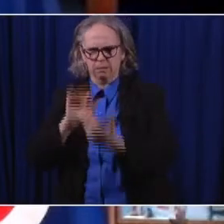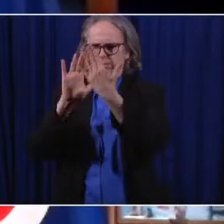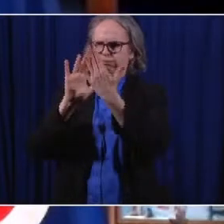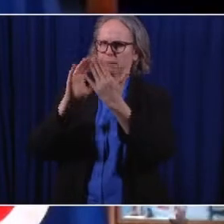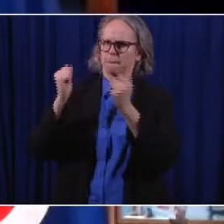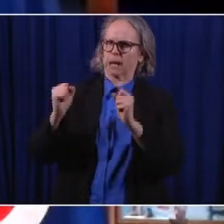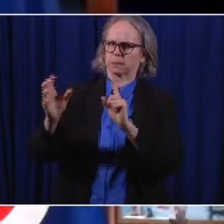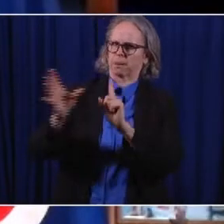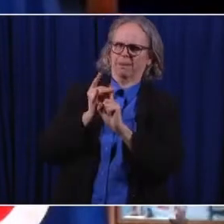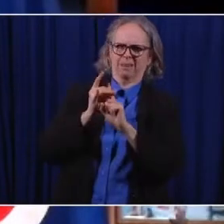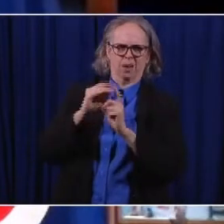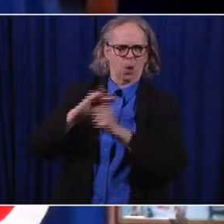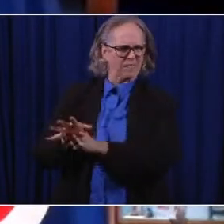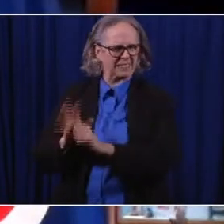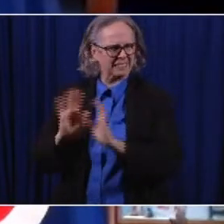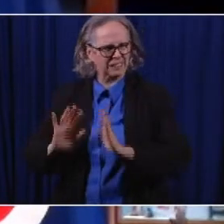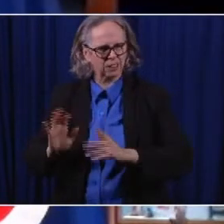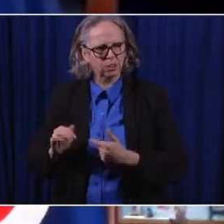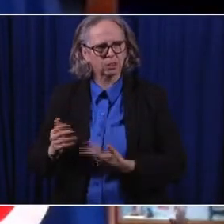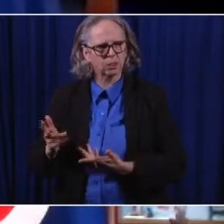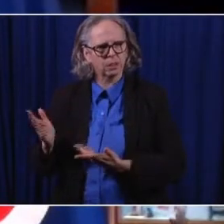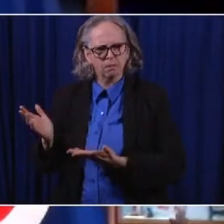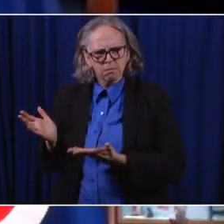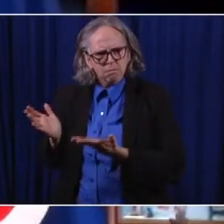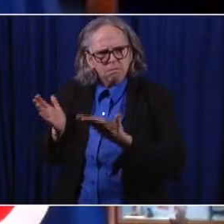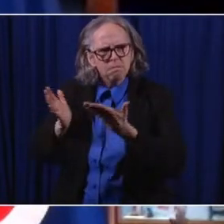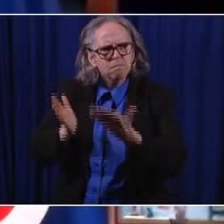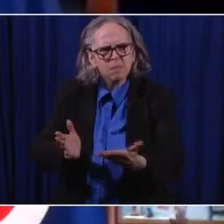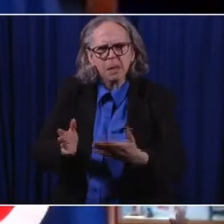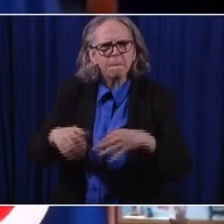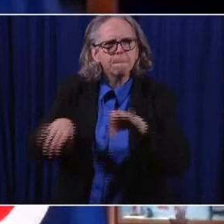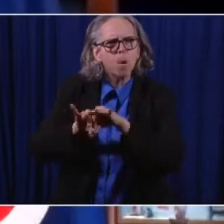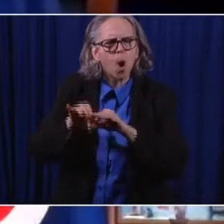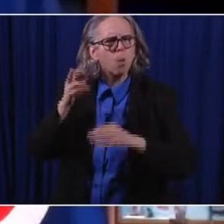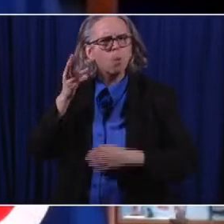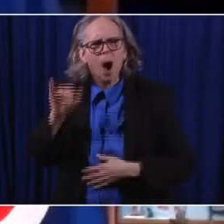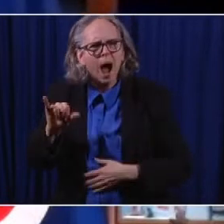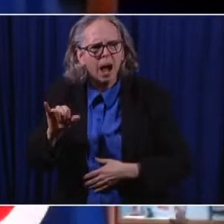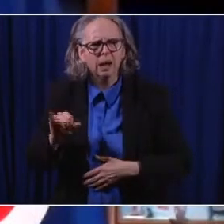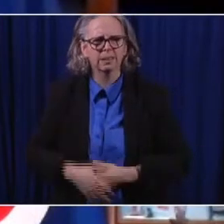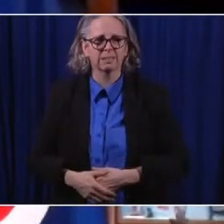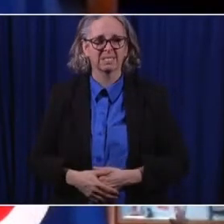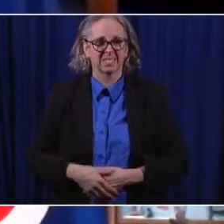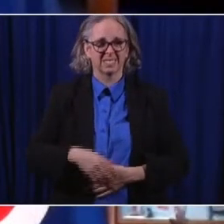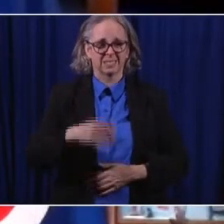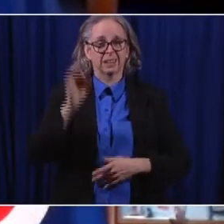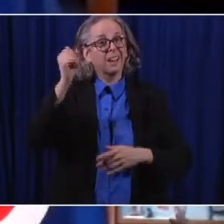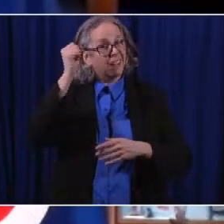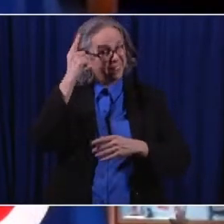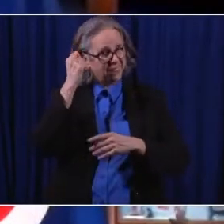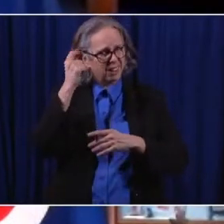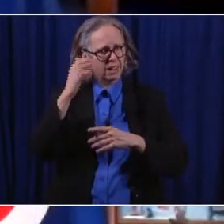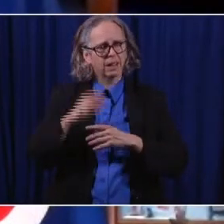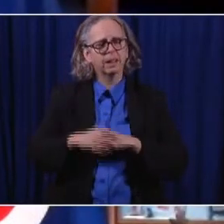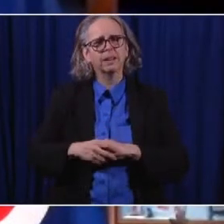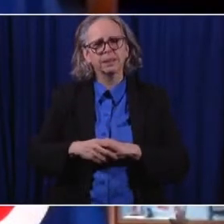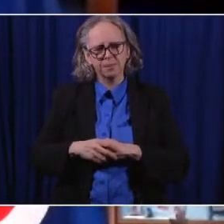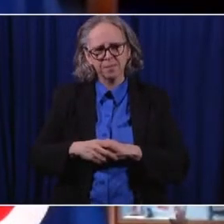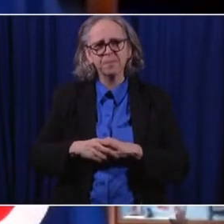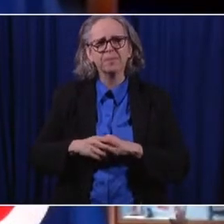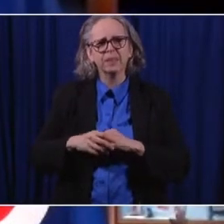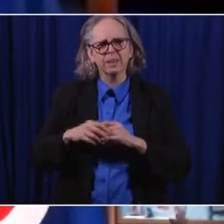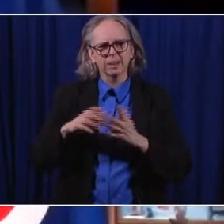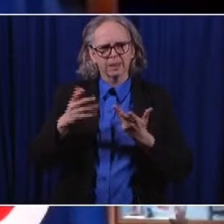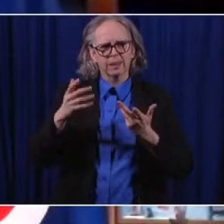this delivery is that half of the delivery is going to go to the Ohio Health Oblessness Hospital in